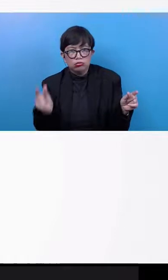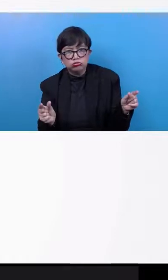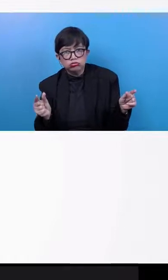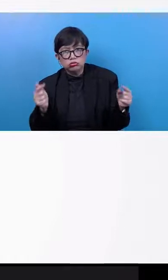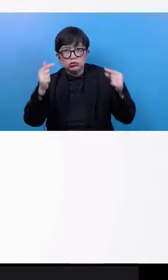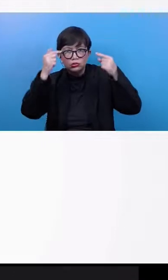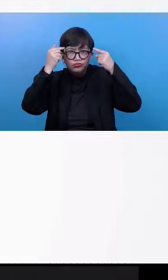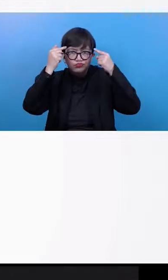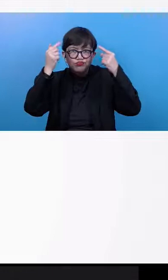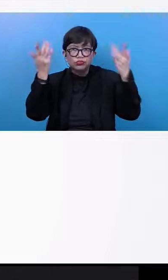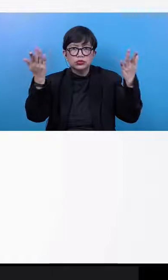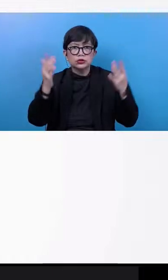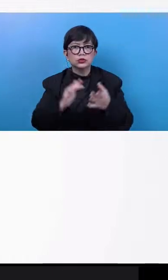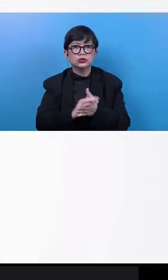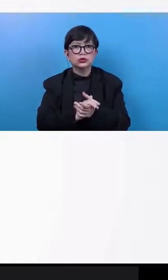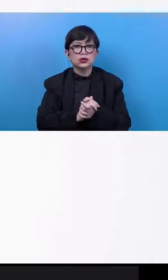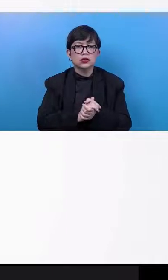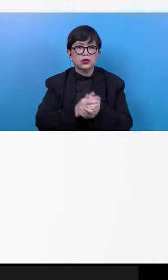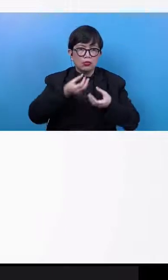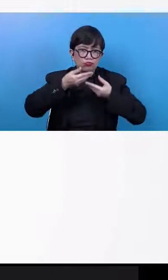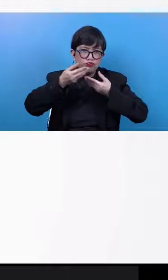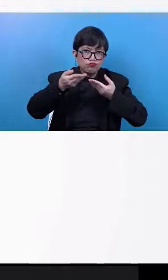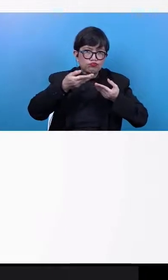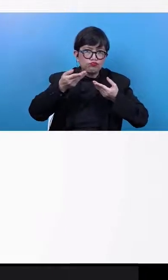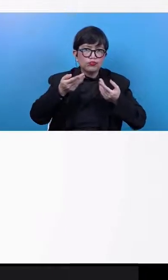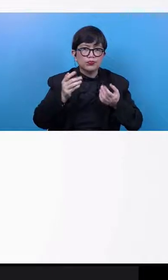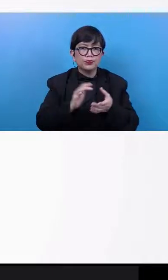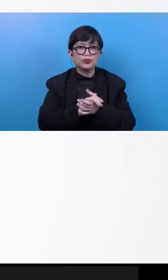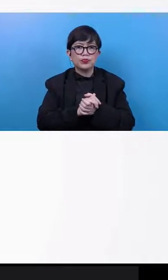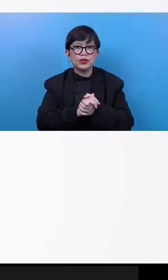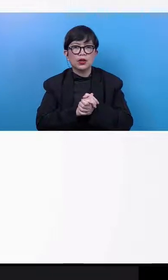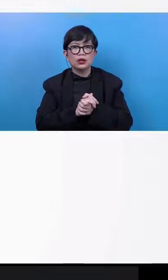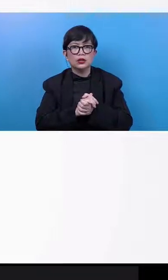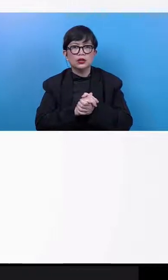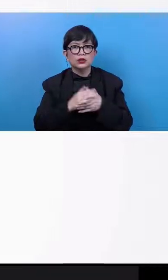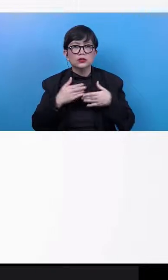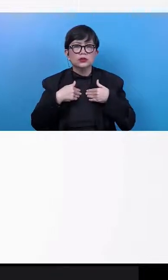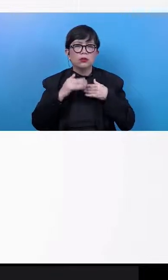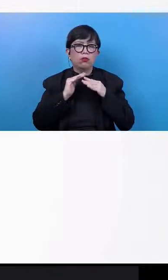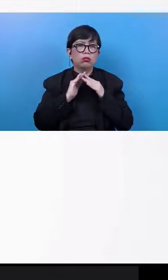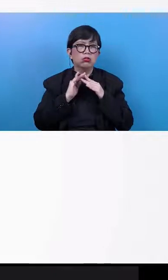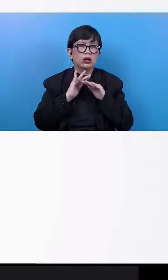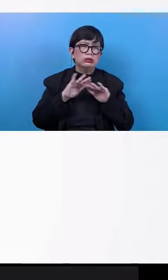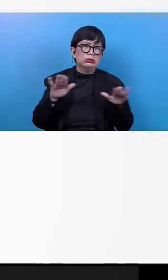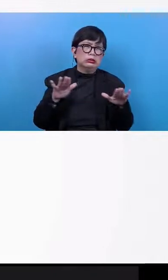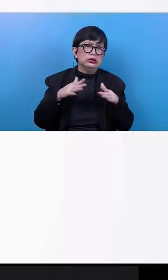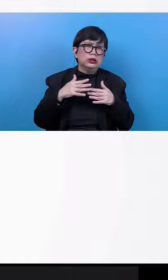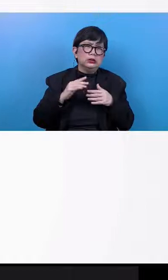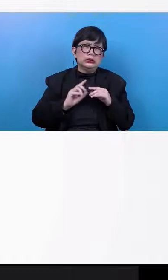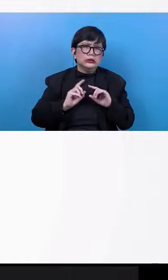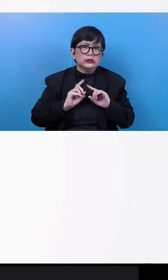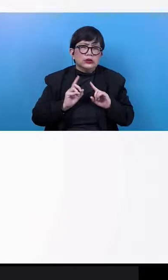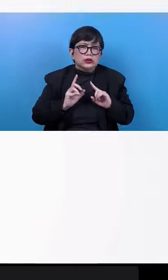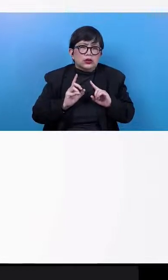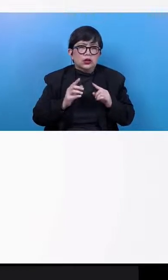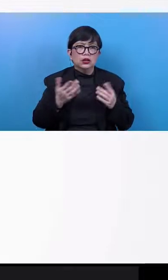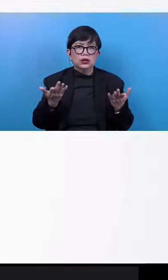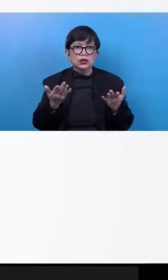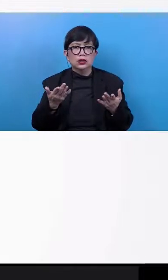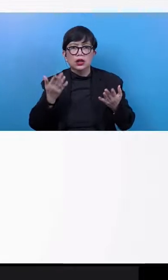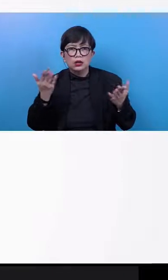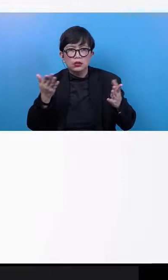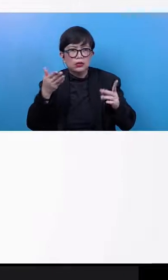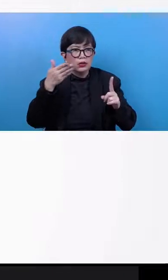good and objective reasons. They result from the intersection of what we call an Anthropocene